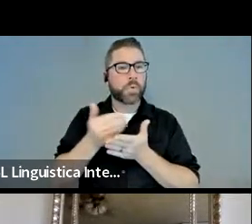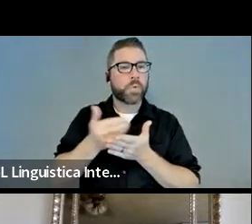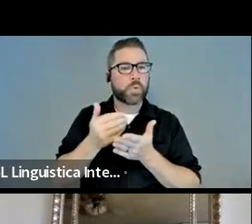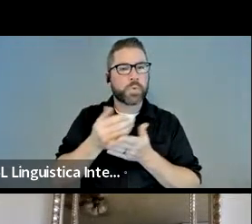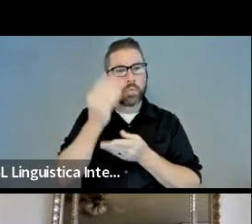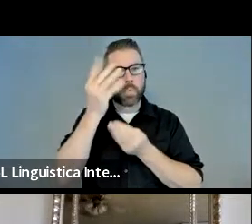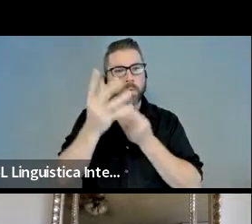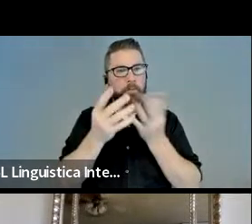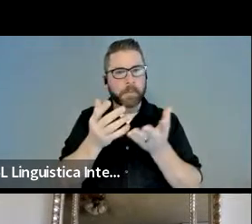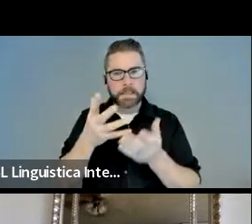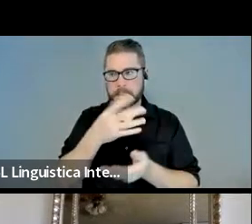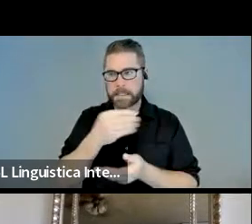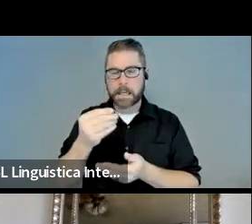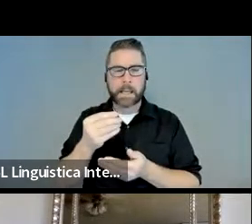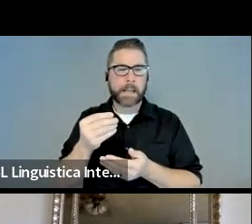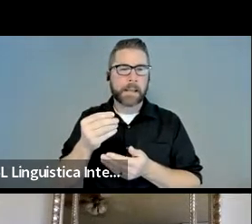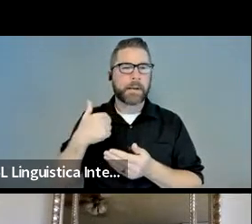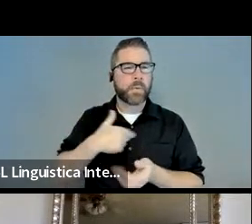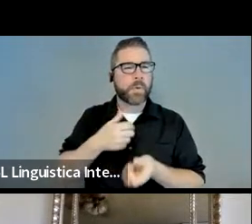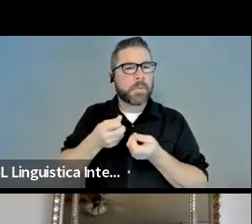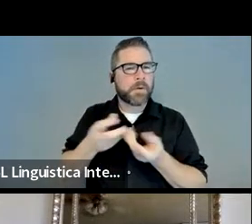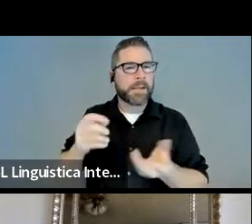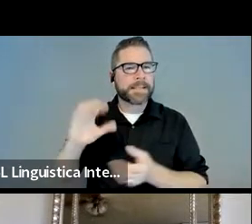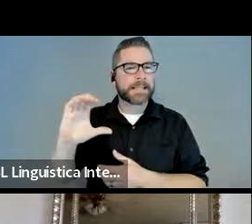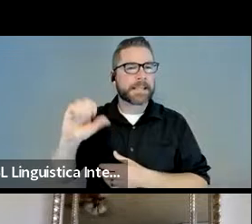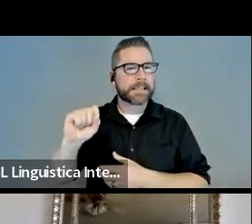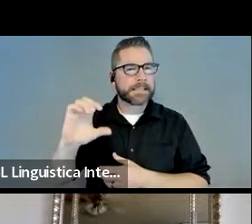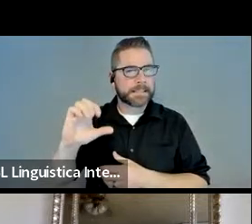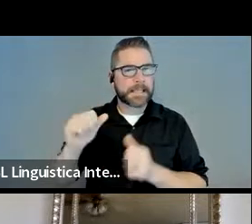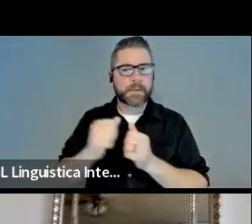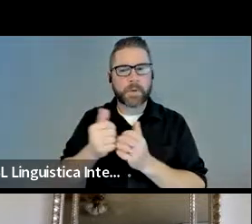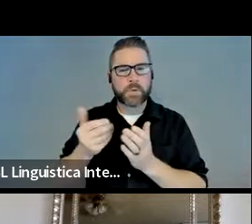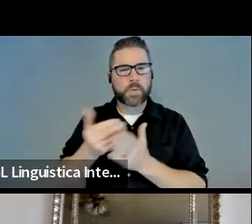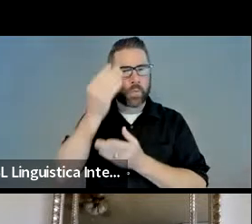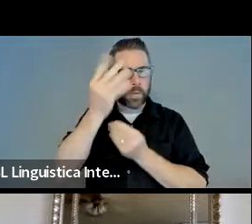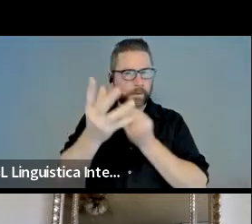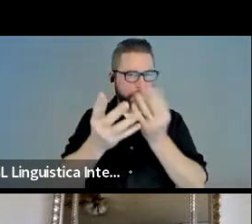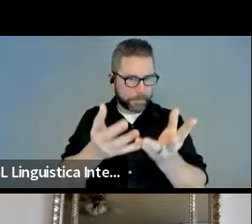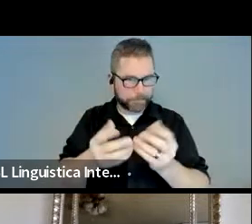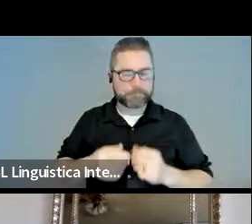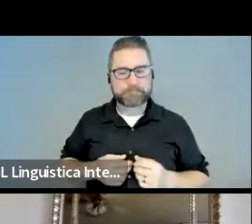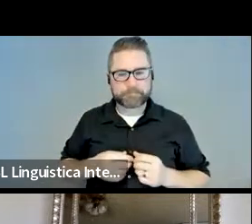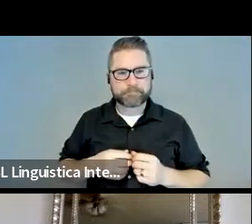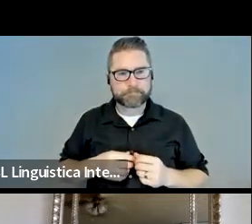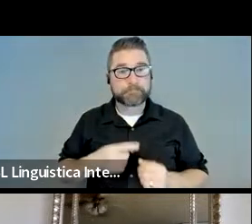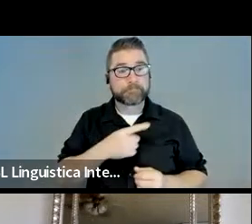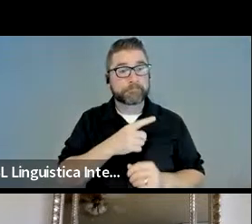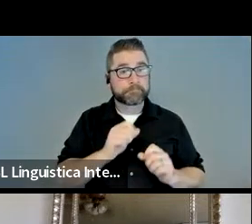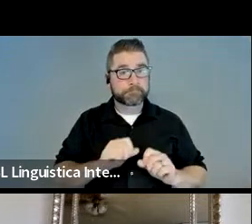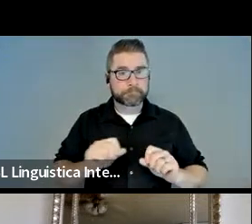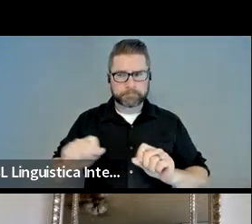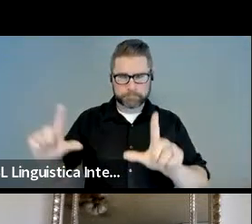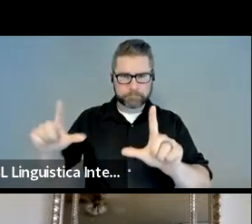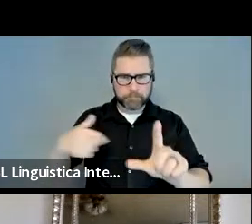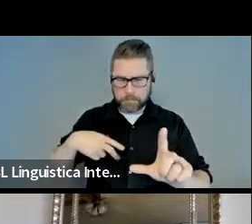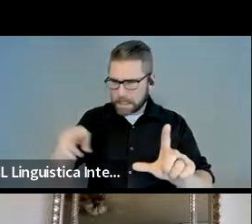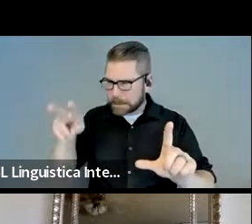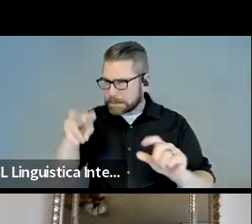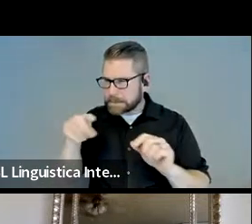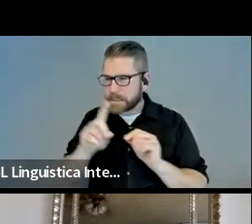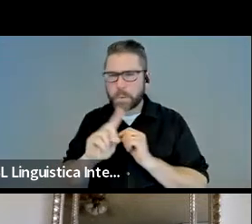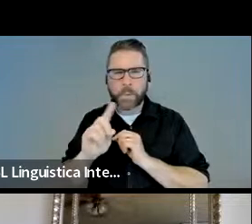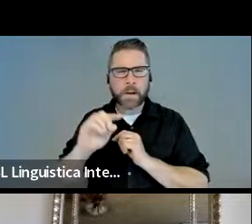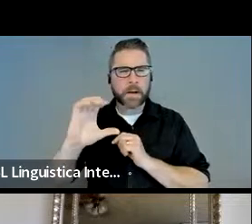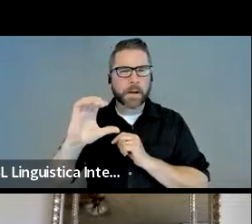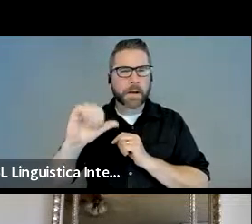with some updates. I am looking at the screen here and I am looking for CARB representatives. I am